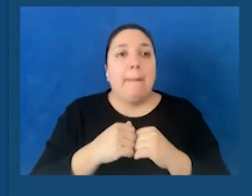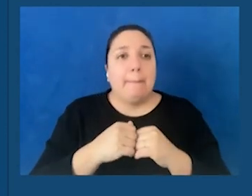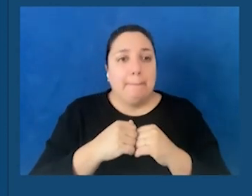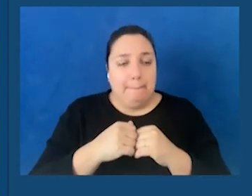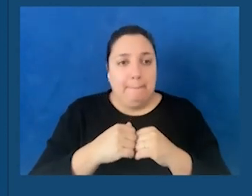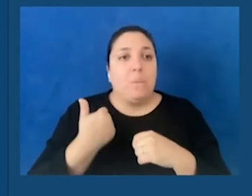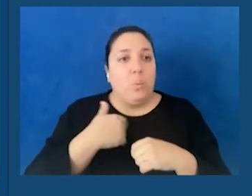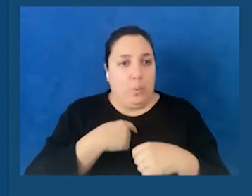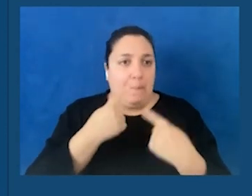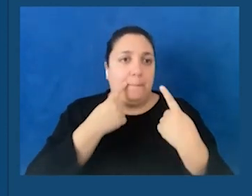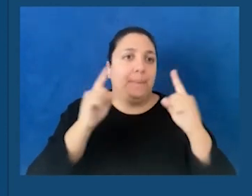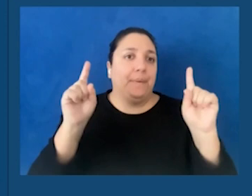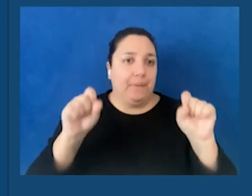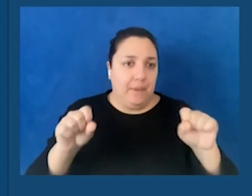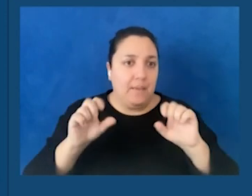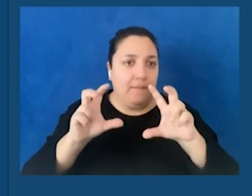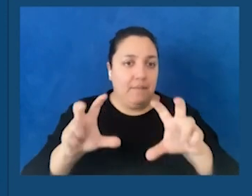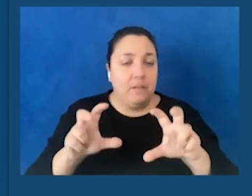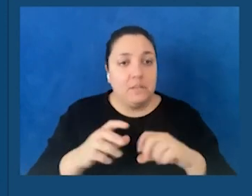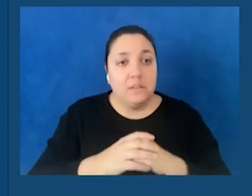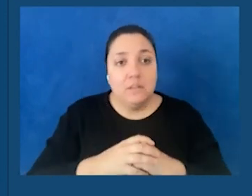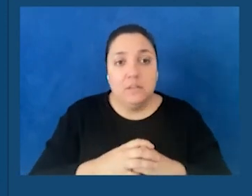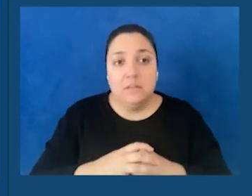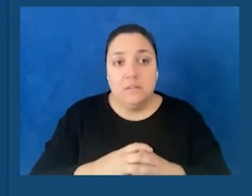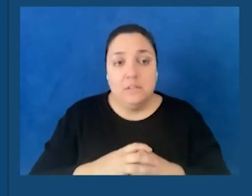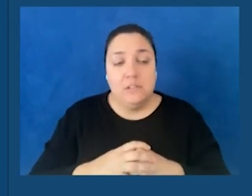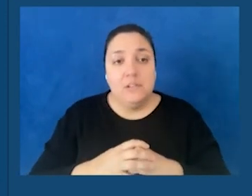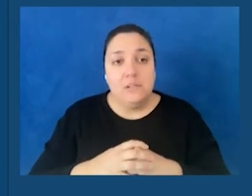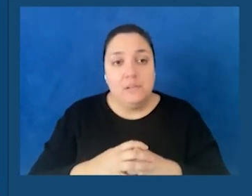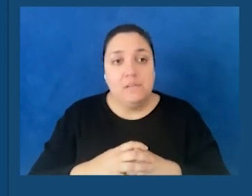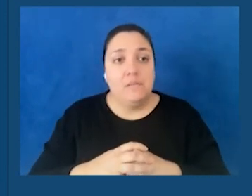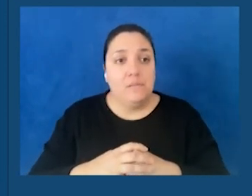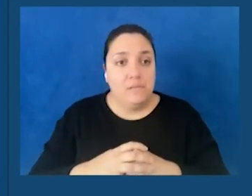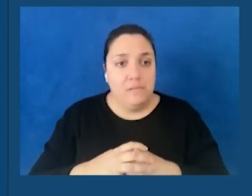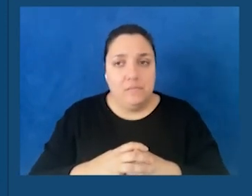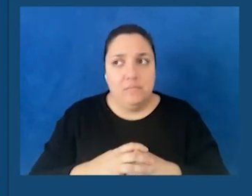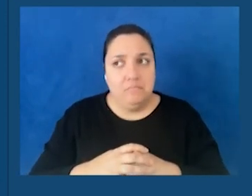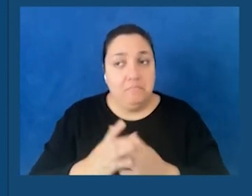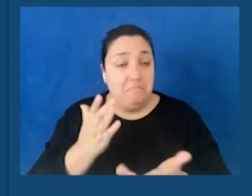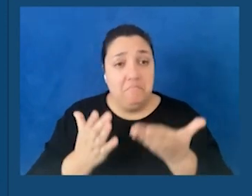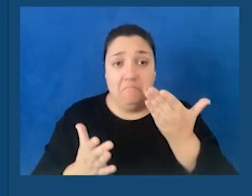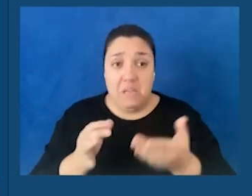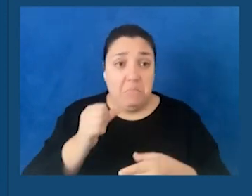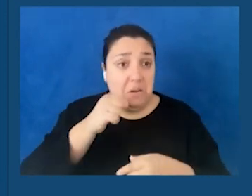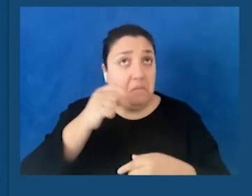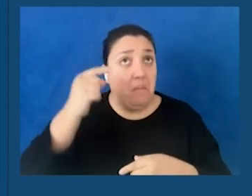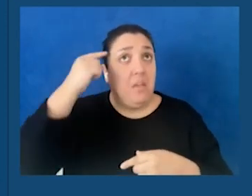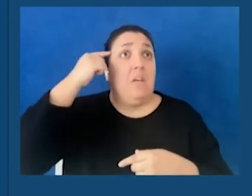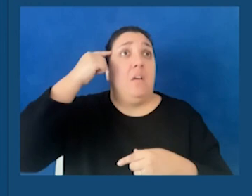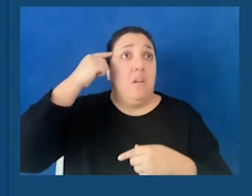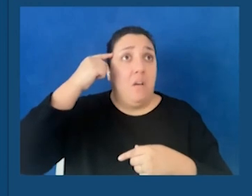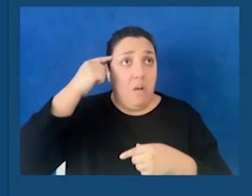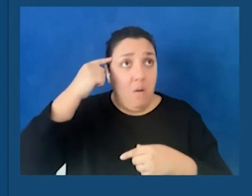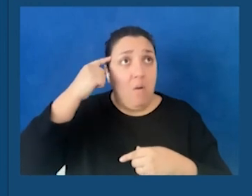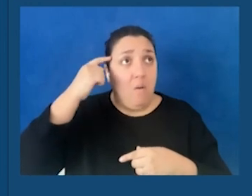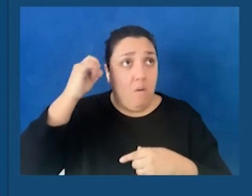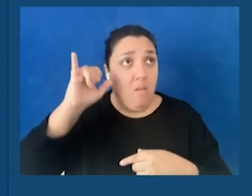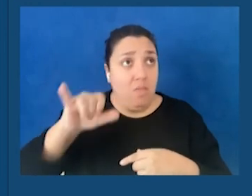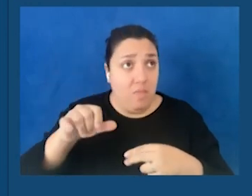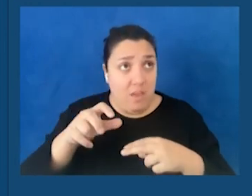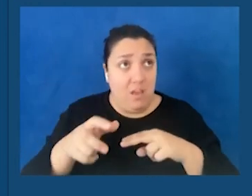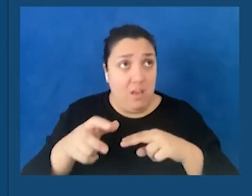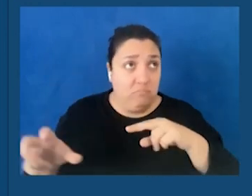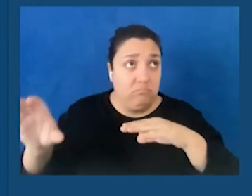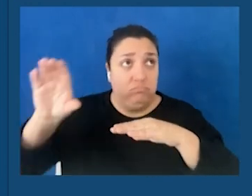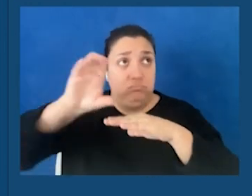investments, but I don't think there's anybody who realistically thought that that high level of investment could continue on and on and on. Now,